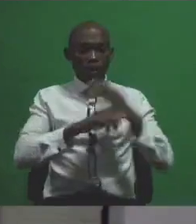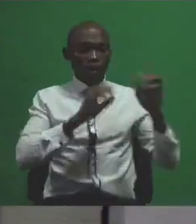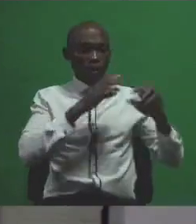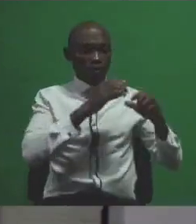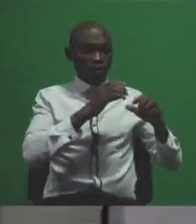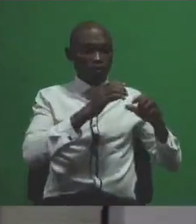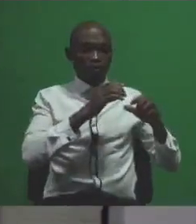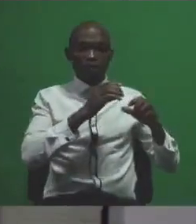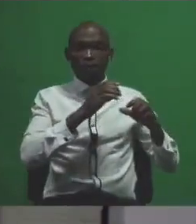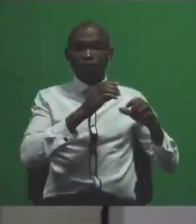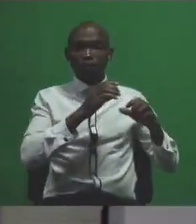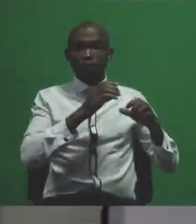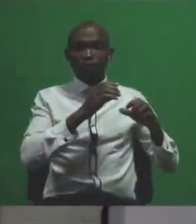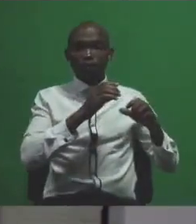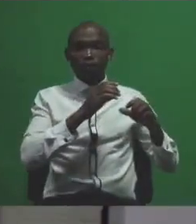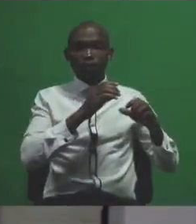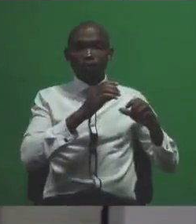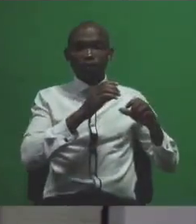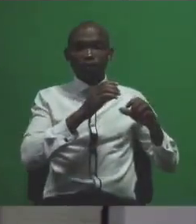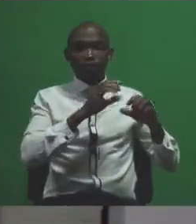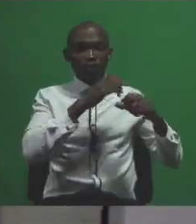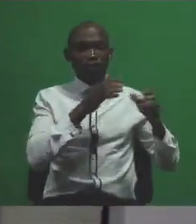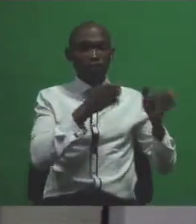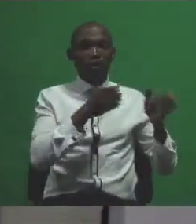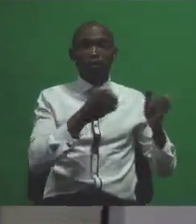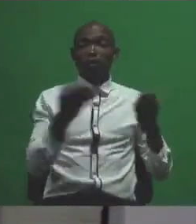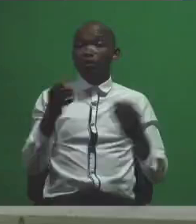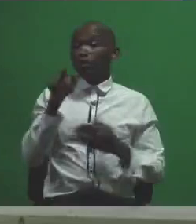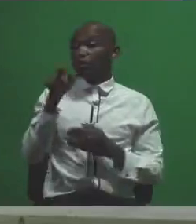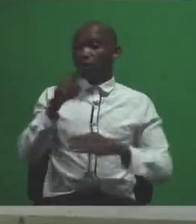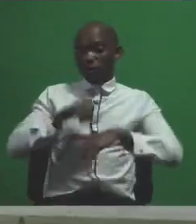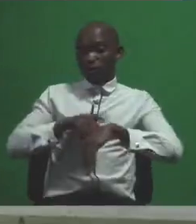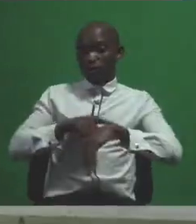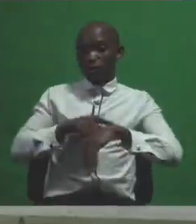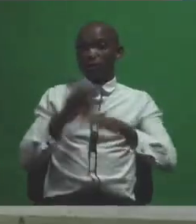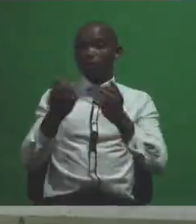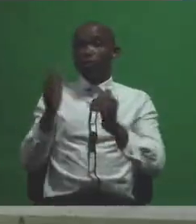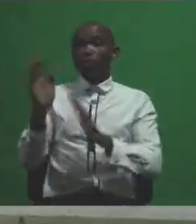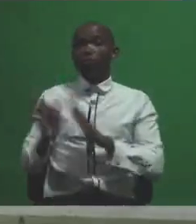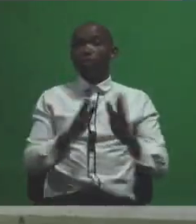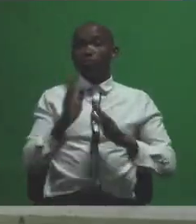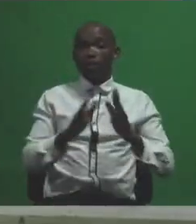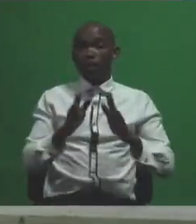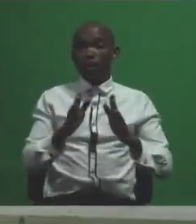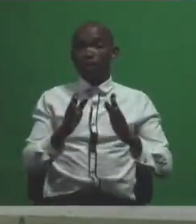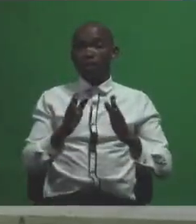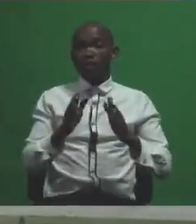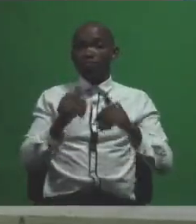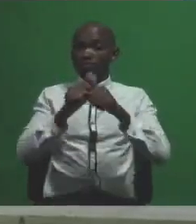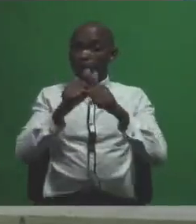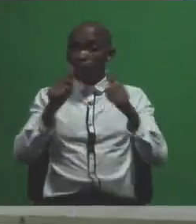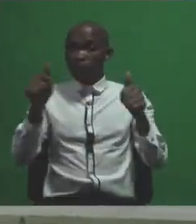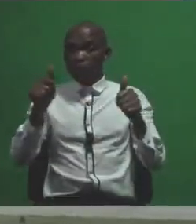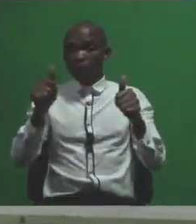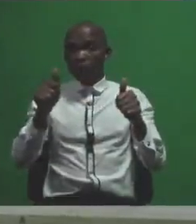lab. So now I think it's a time for you to prepare your own